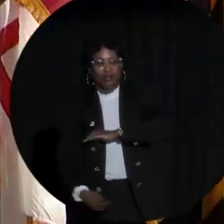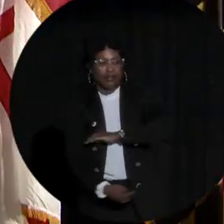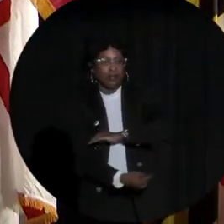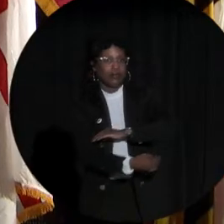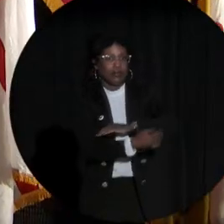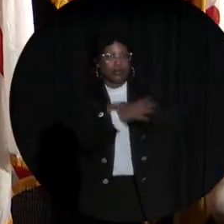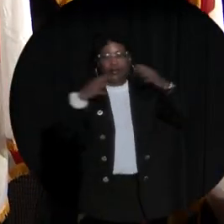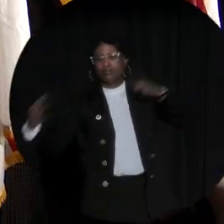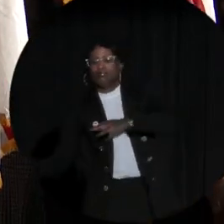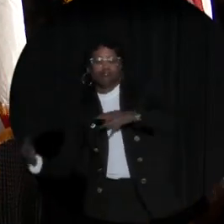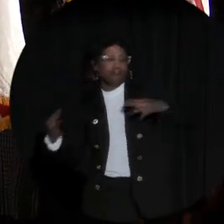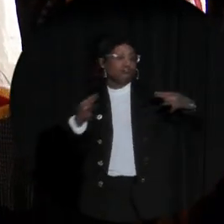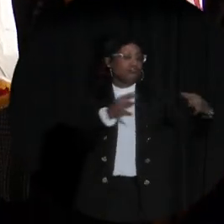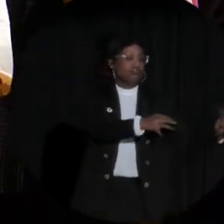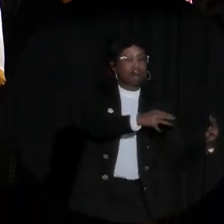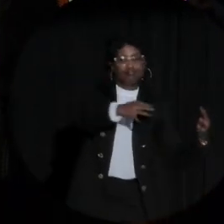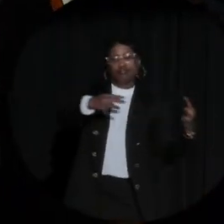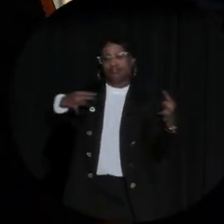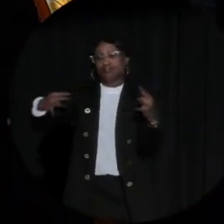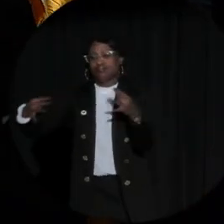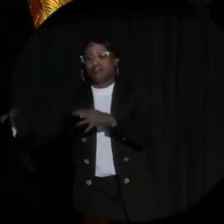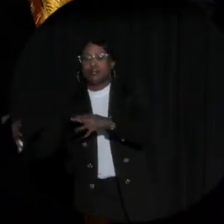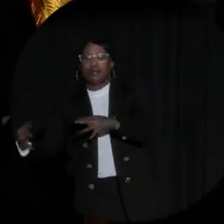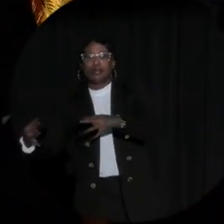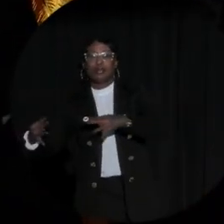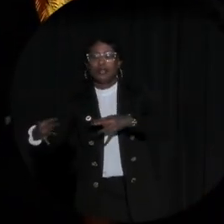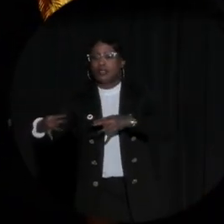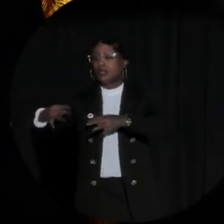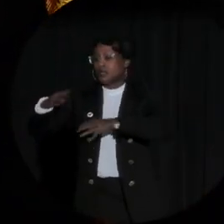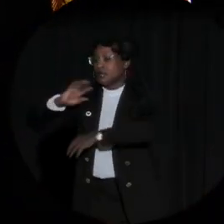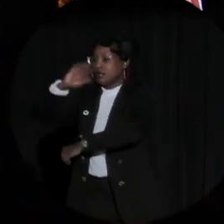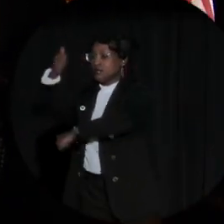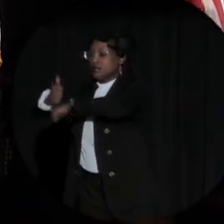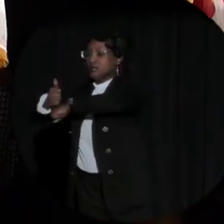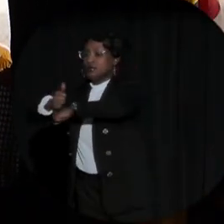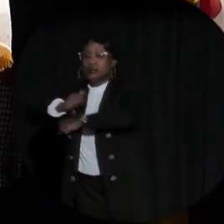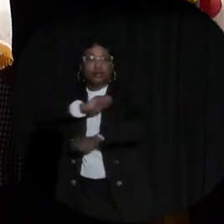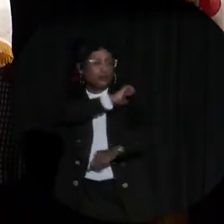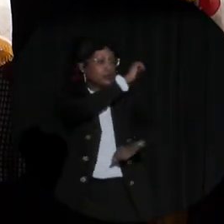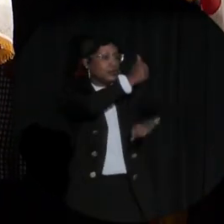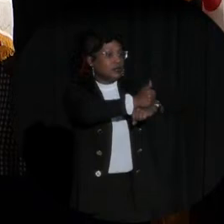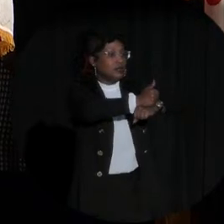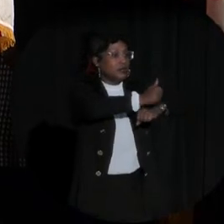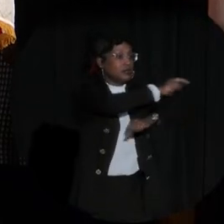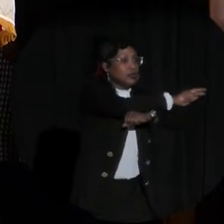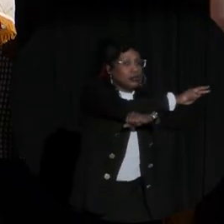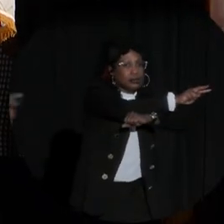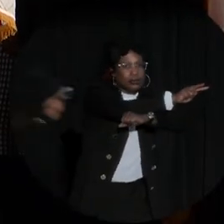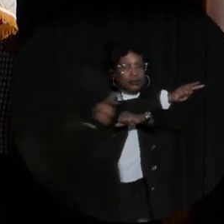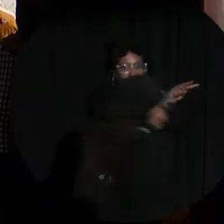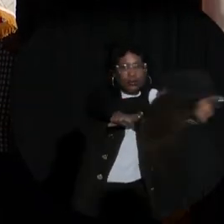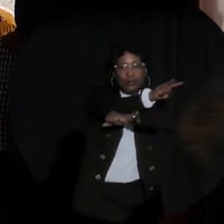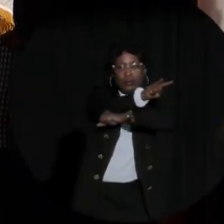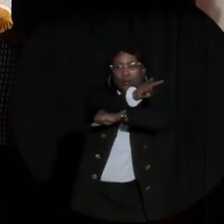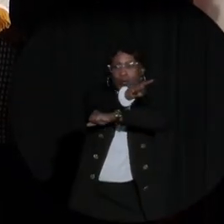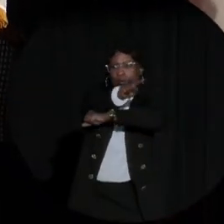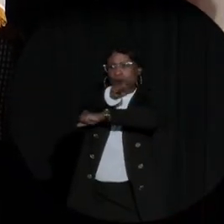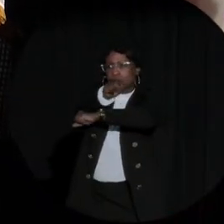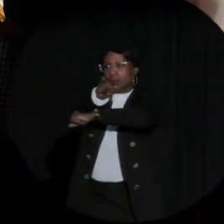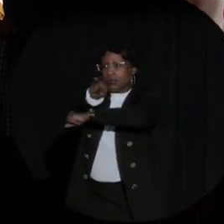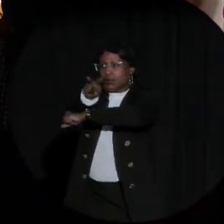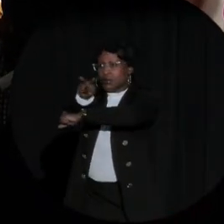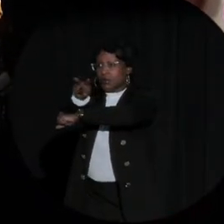perilous fight, o'er the ramparts we watched, were